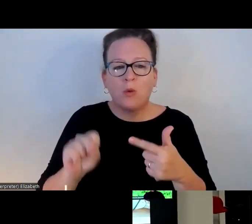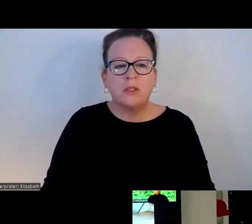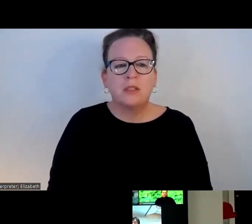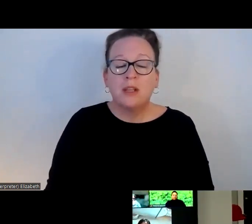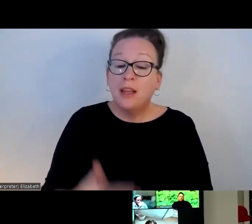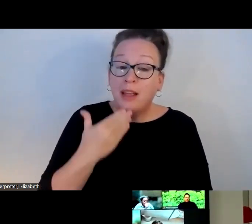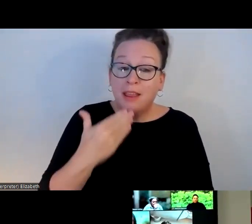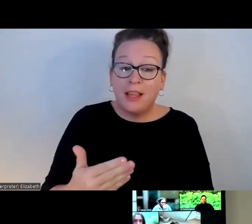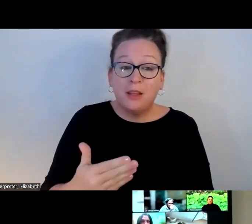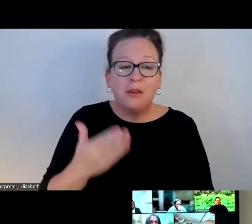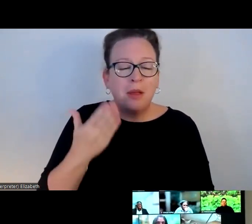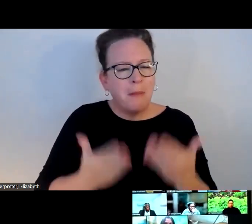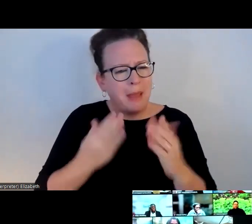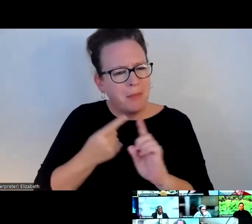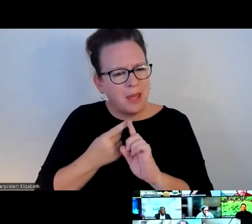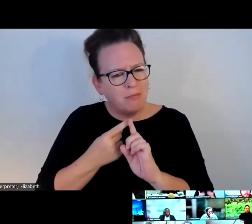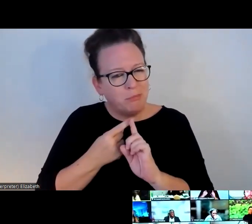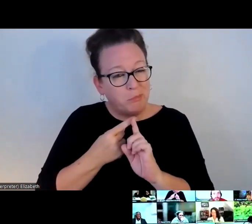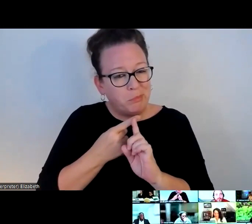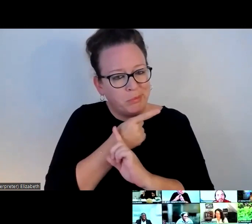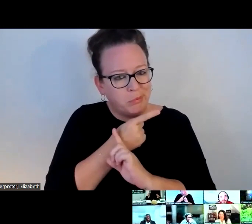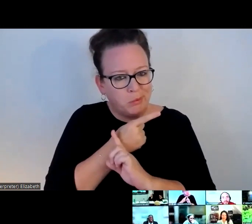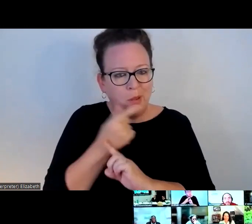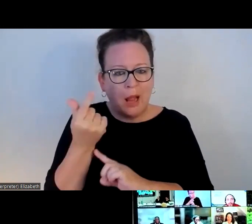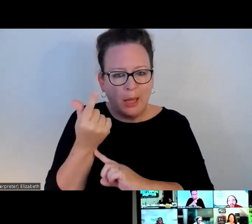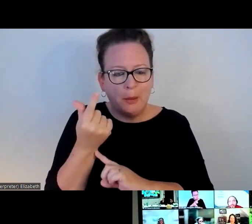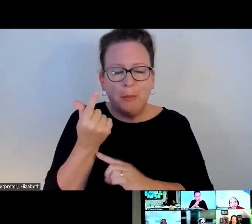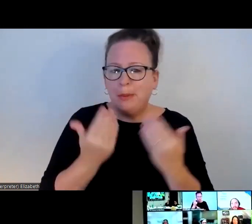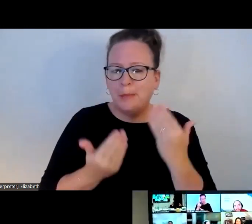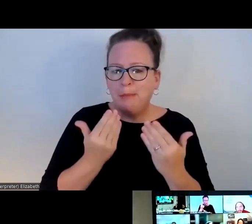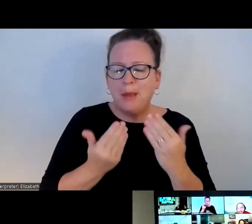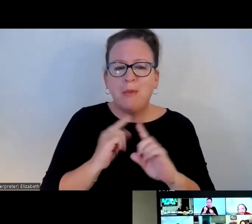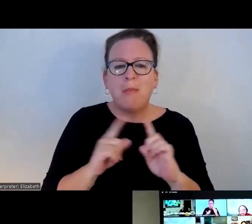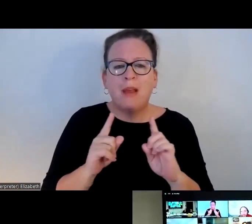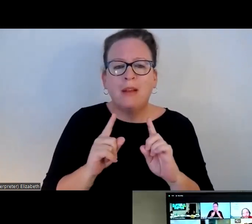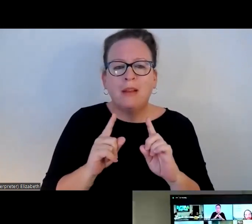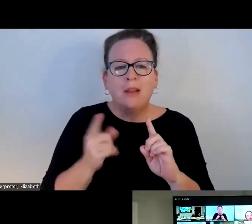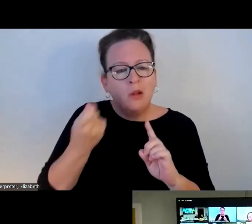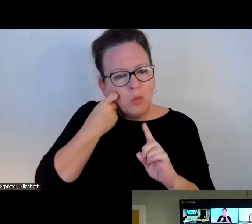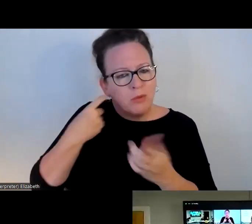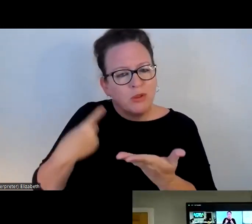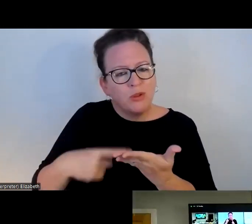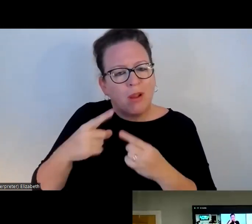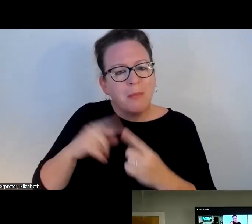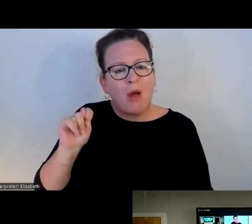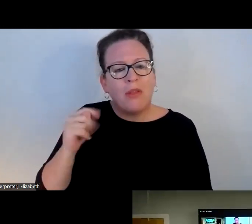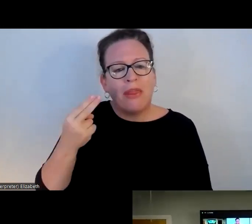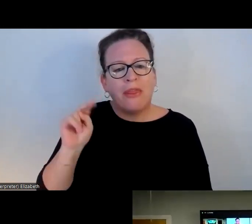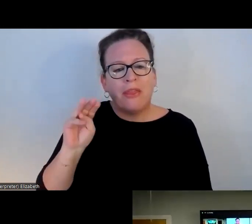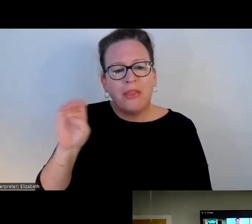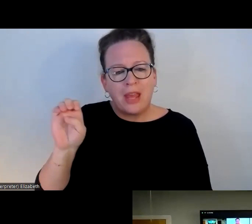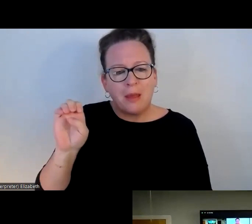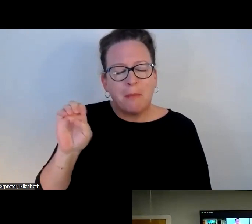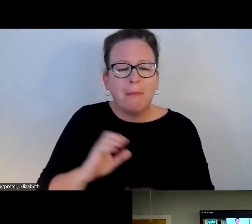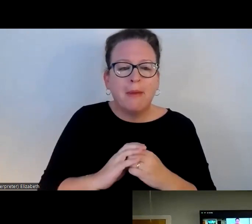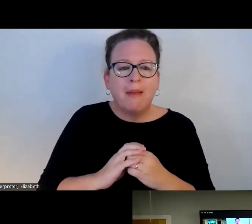Thanks. I might be going a little bit on a tangent here, but as we were talking about themes and kind of